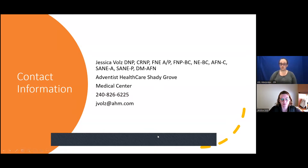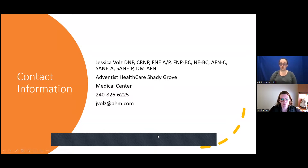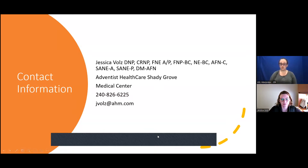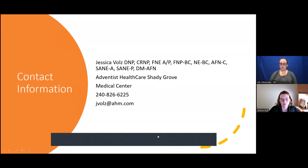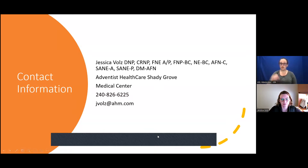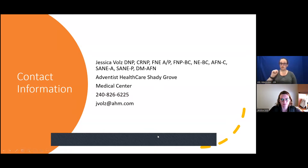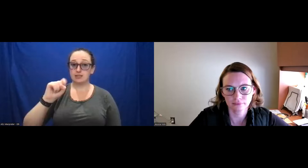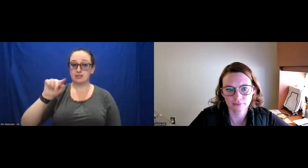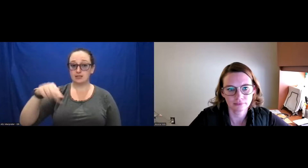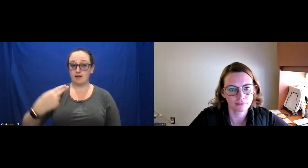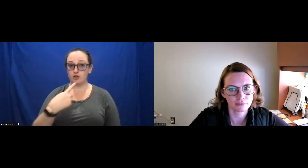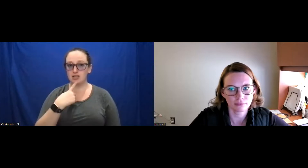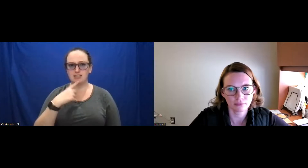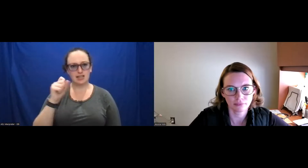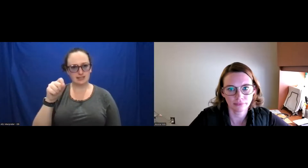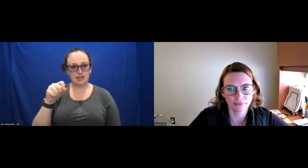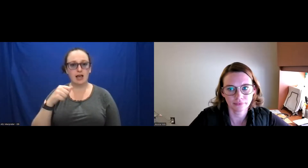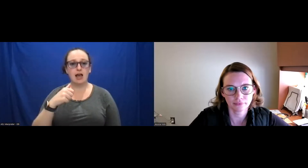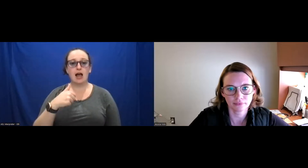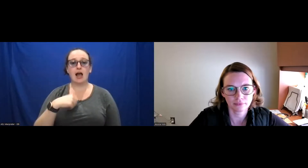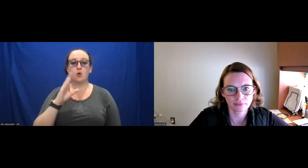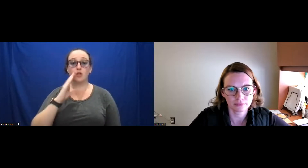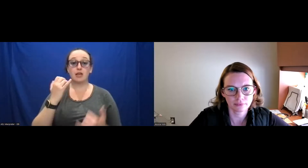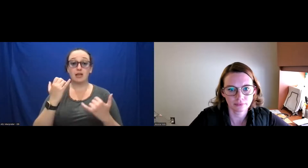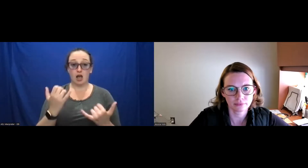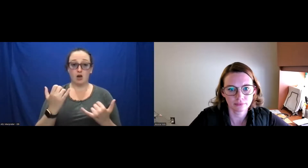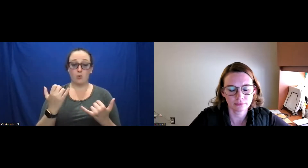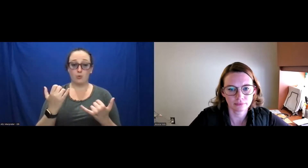Yeah, just that I am dropping the